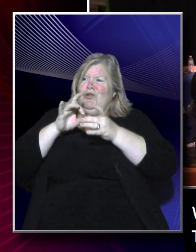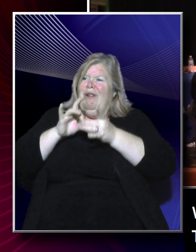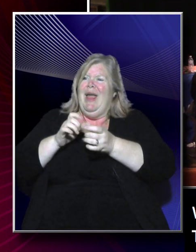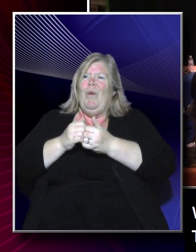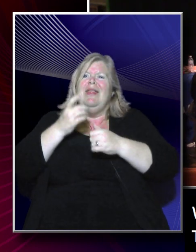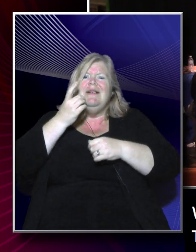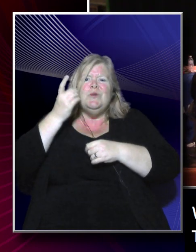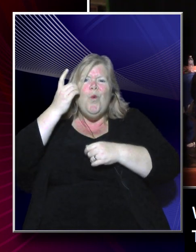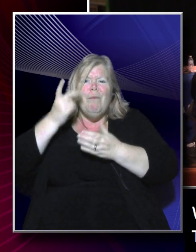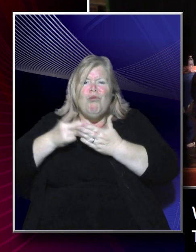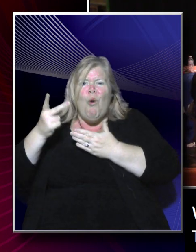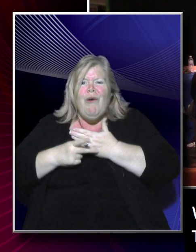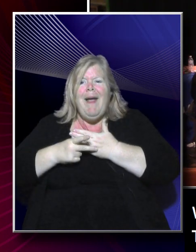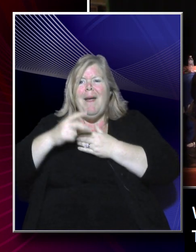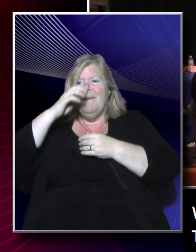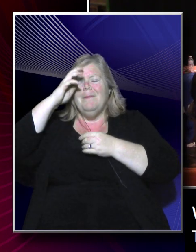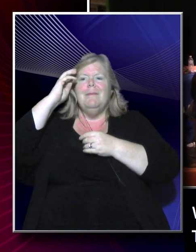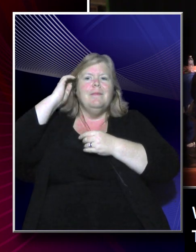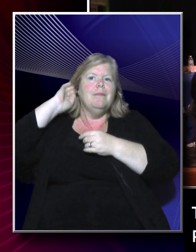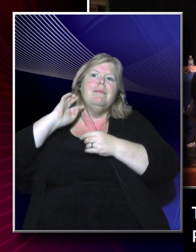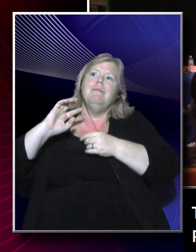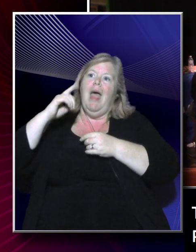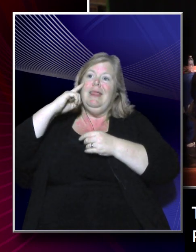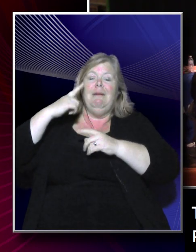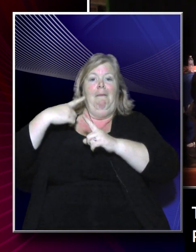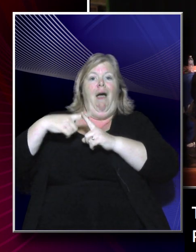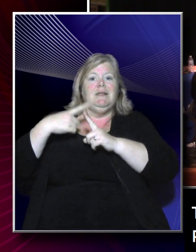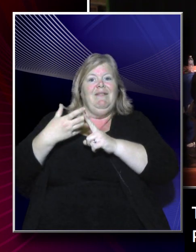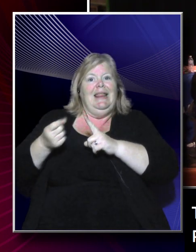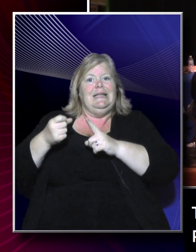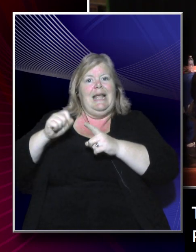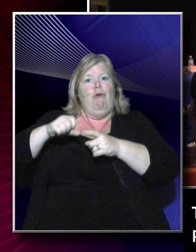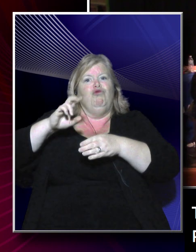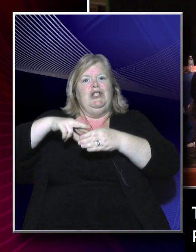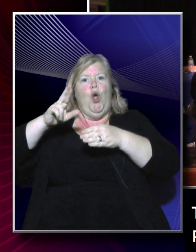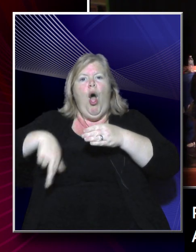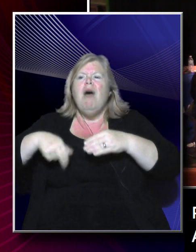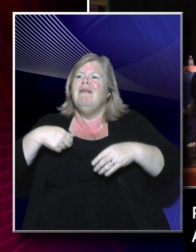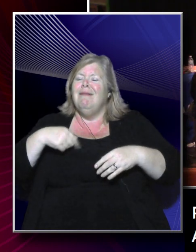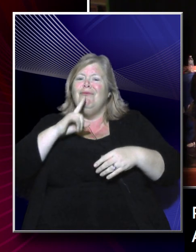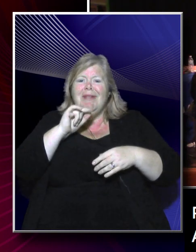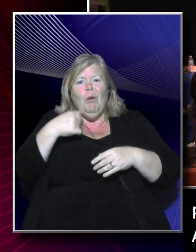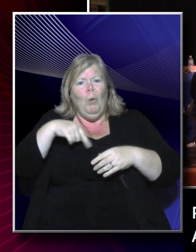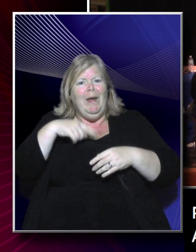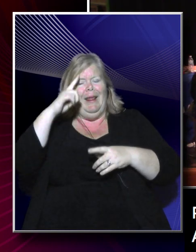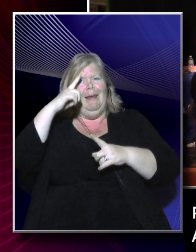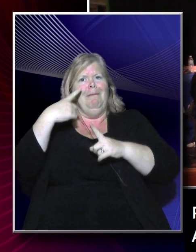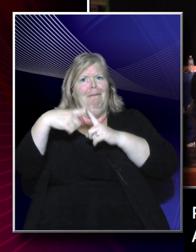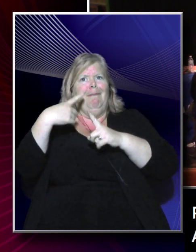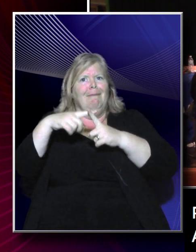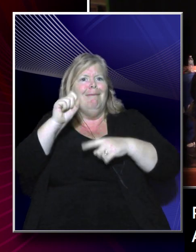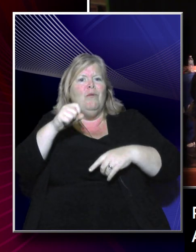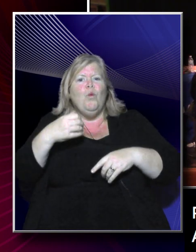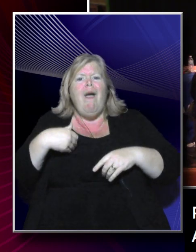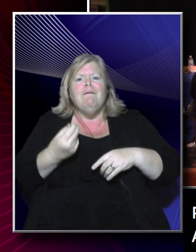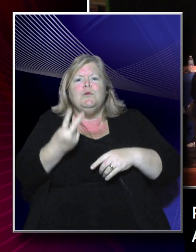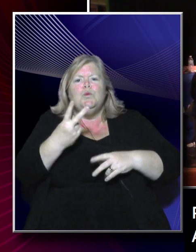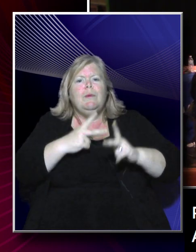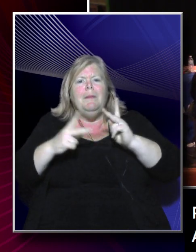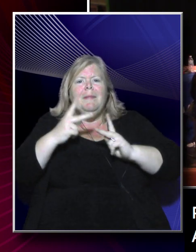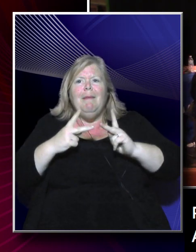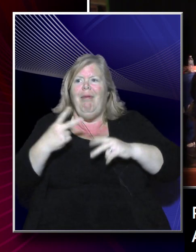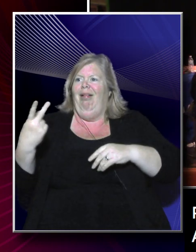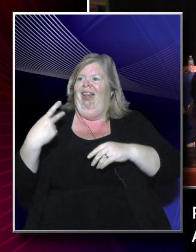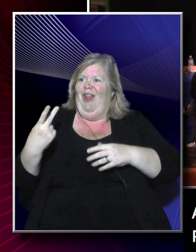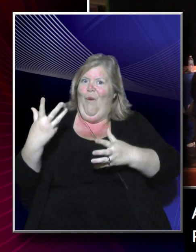residential program, I think there's some very positive things that can come out of that because we all think very positively. And you have two people right here that are wanting to be